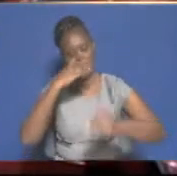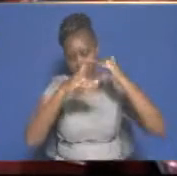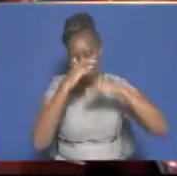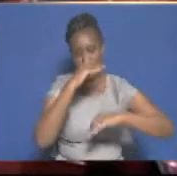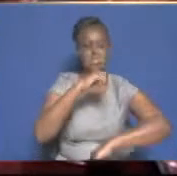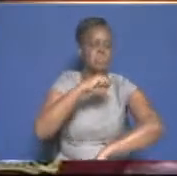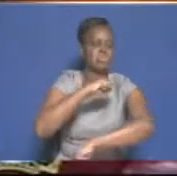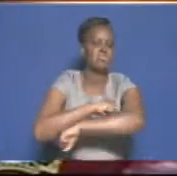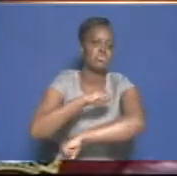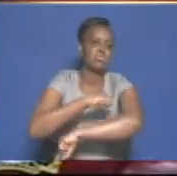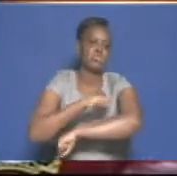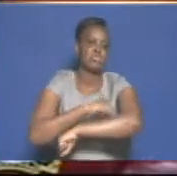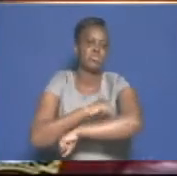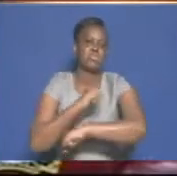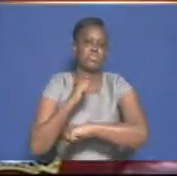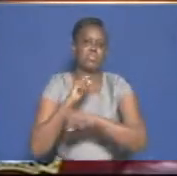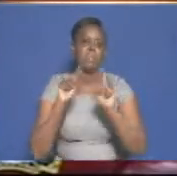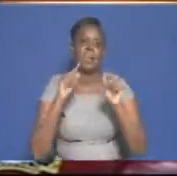But